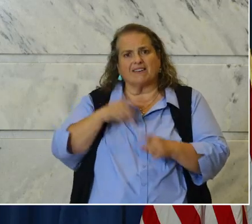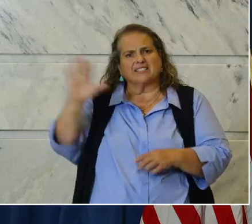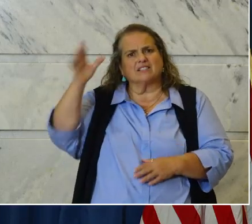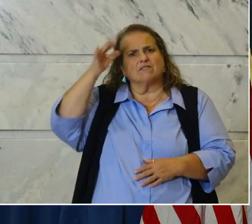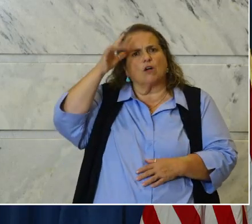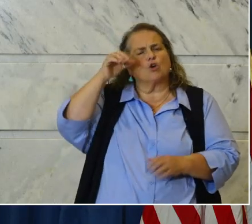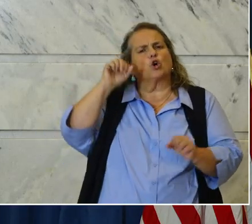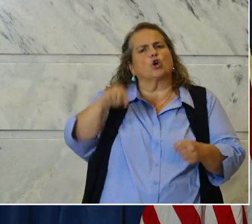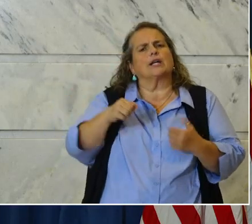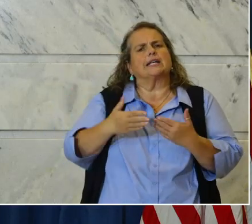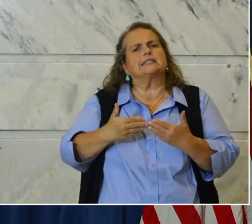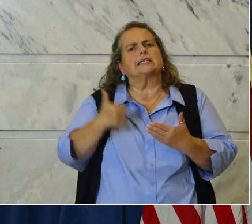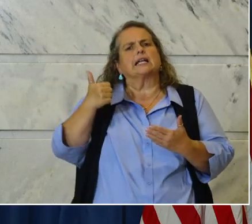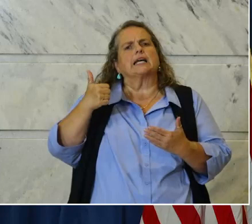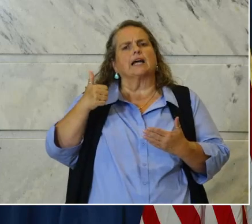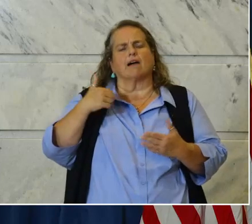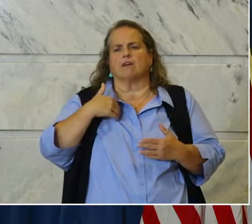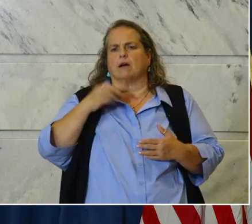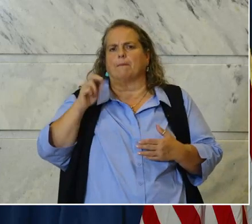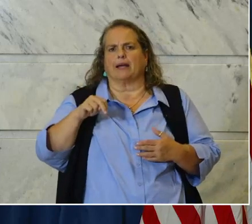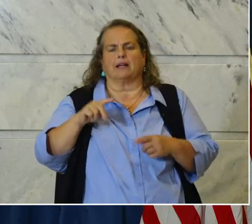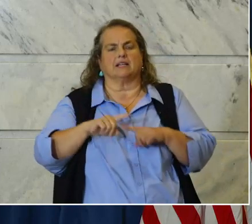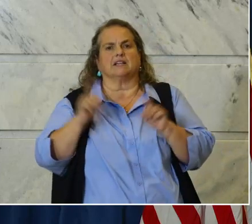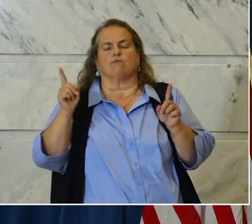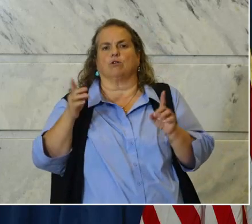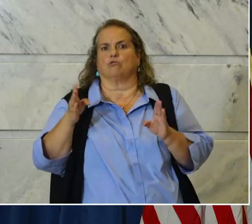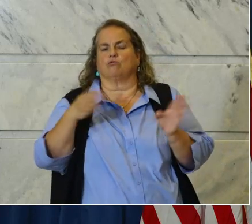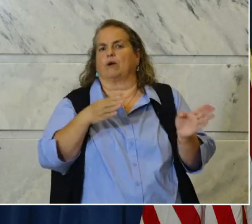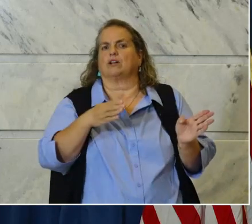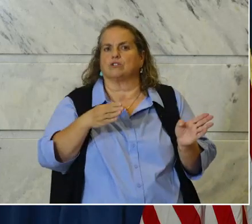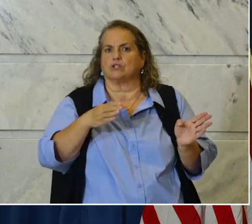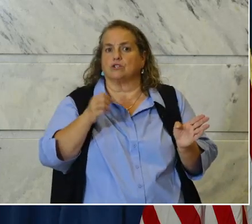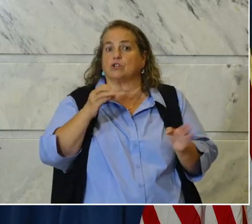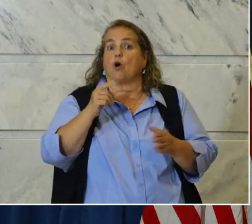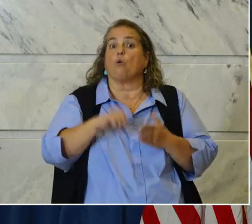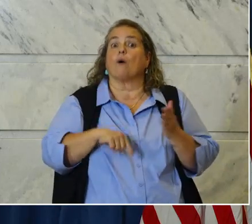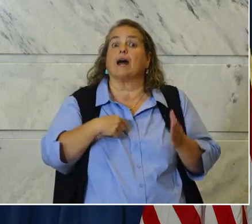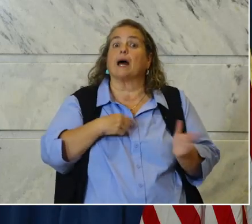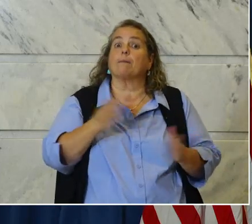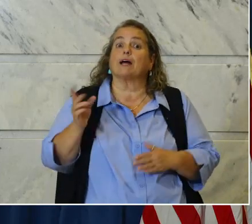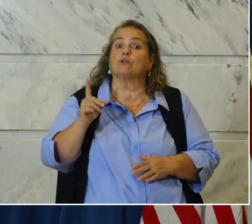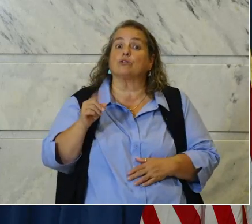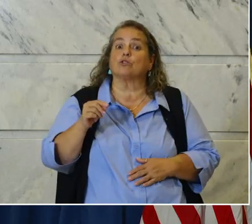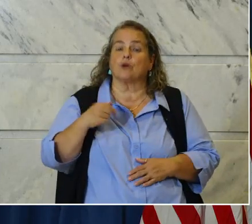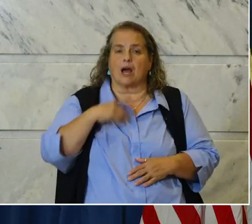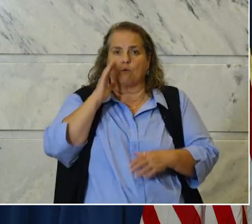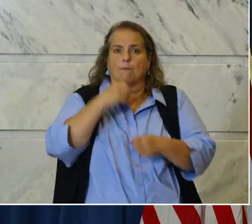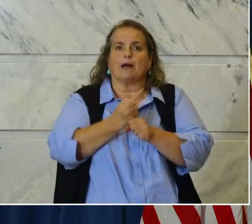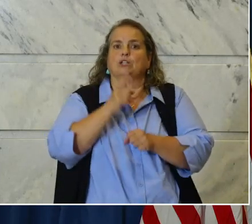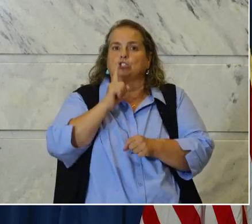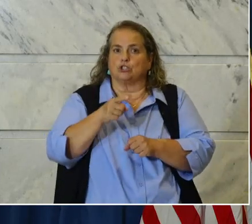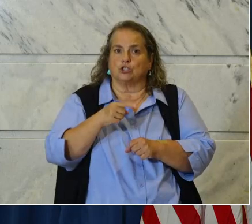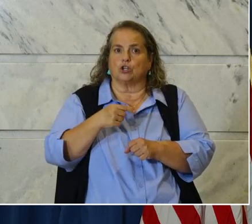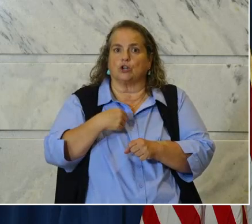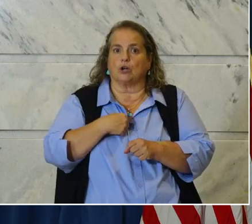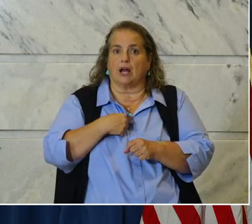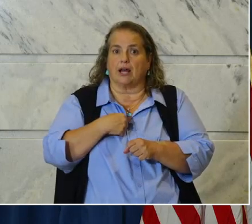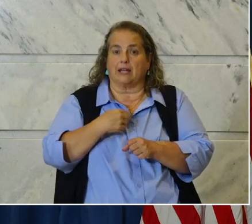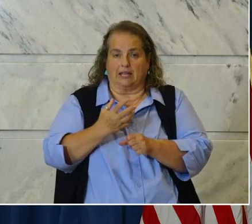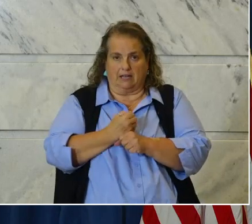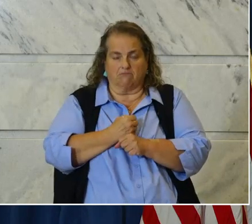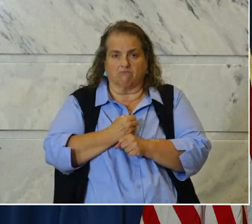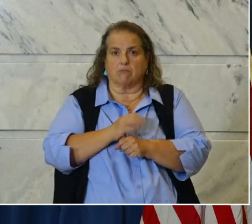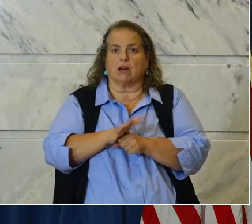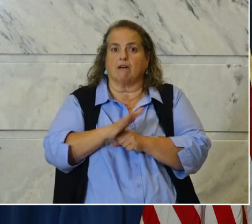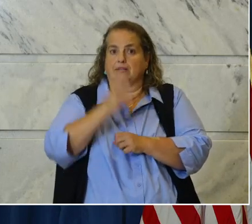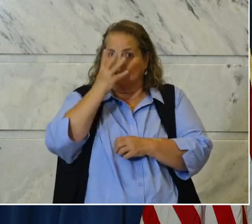have easily gone a different direction. So here's what I'm going to do. I'm going to make sure I get a decent amount of sleep this weekend.